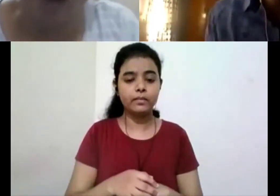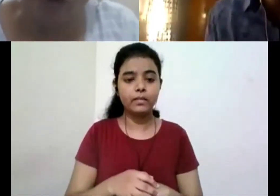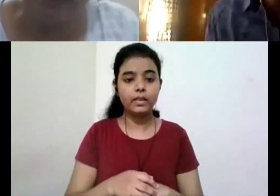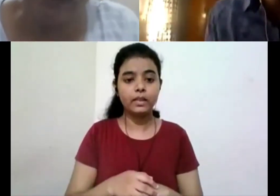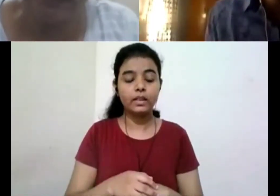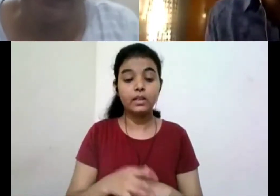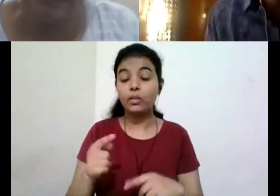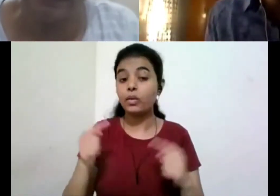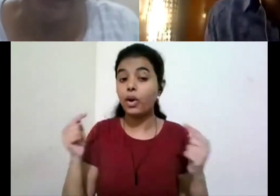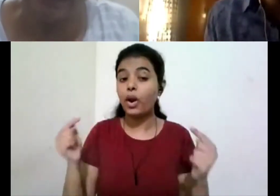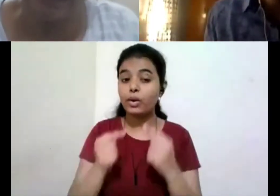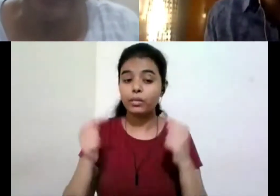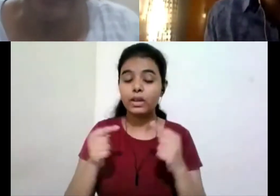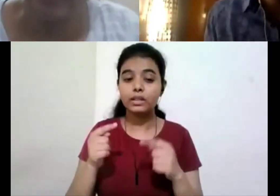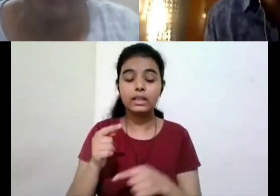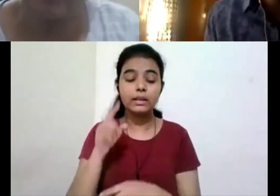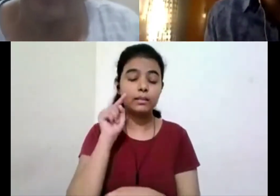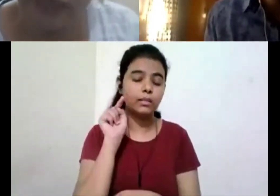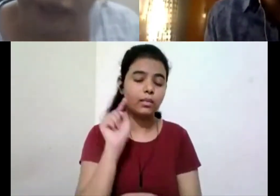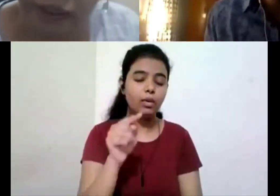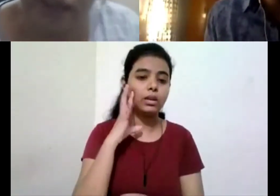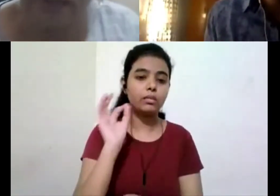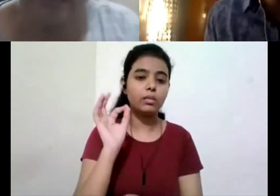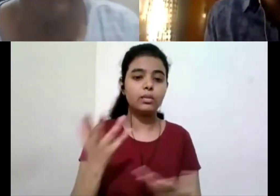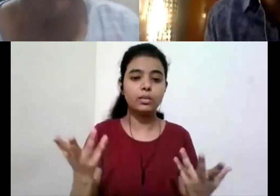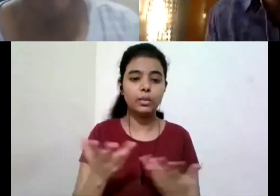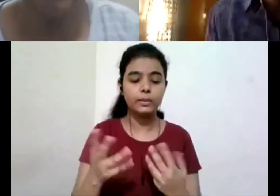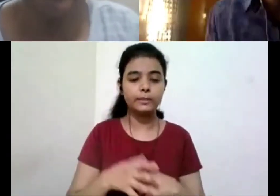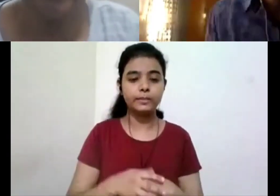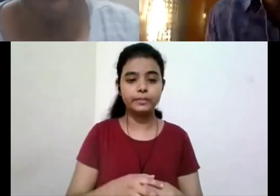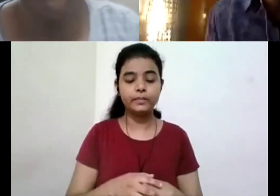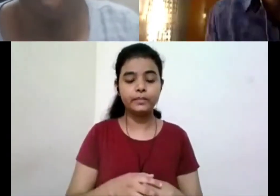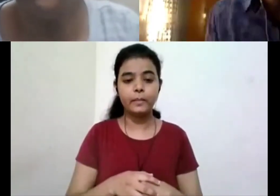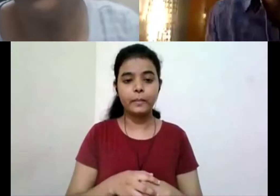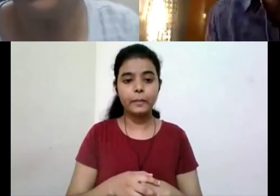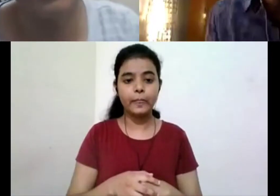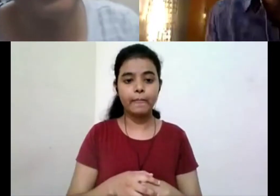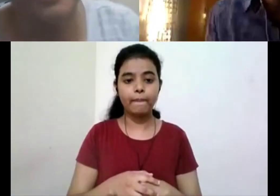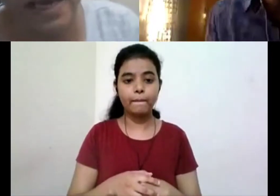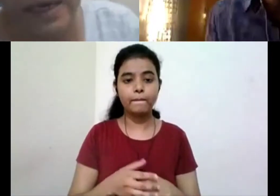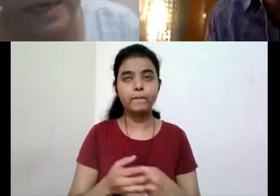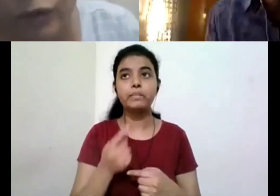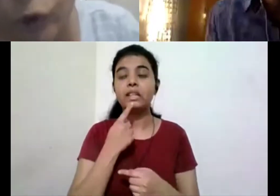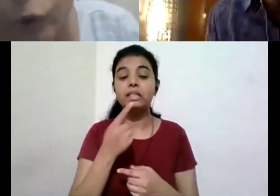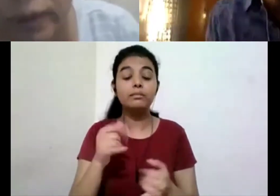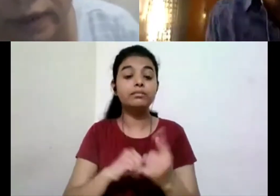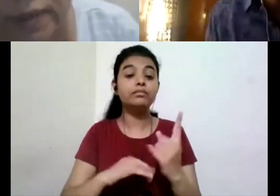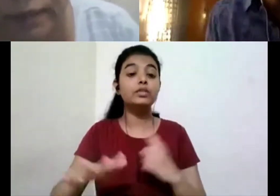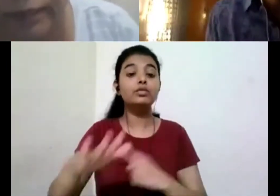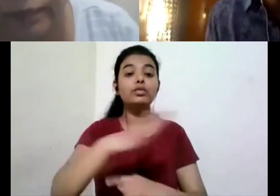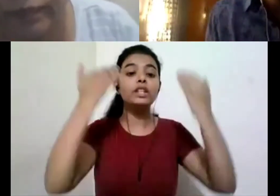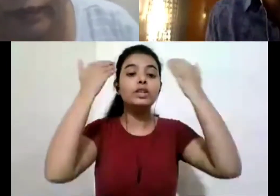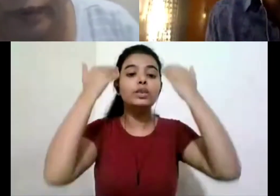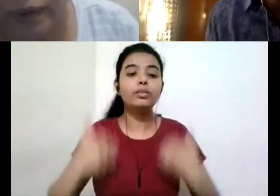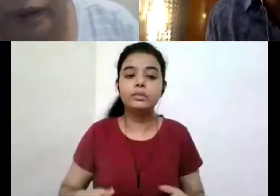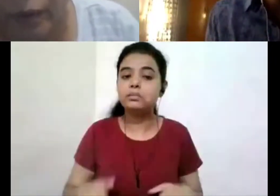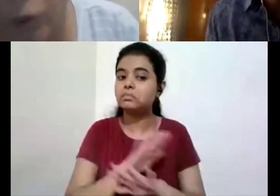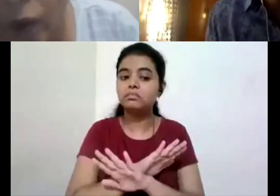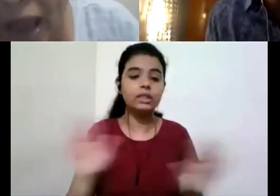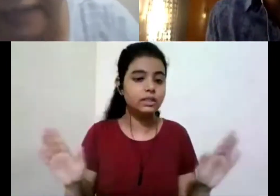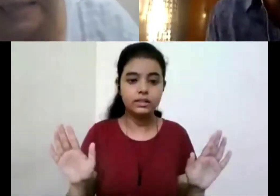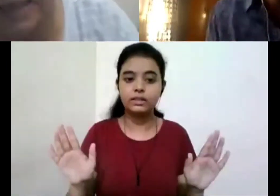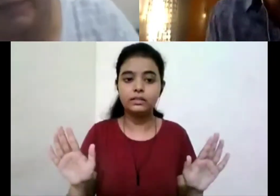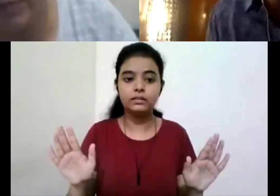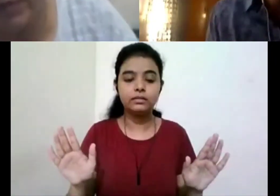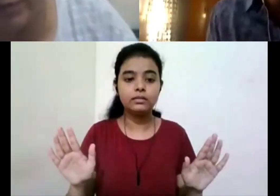my argument here is coming in terms of creating a, let's say, a society of humans where